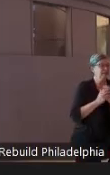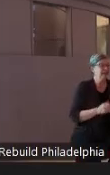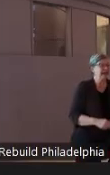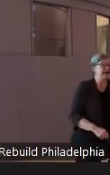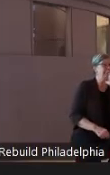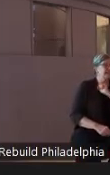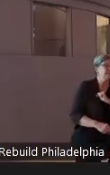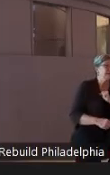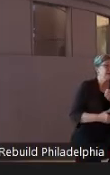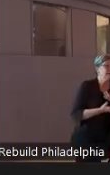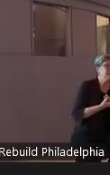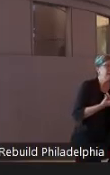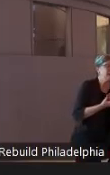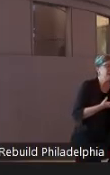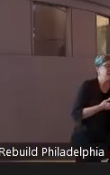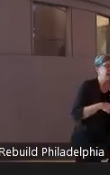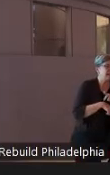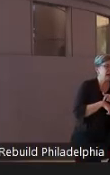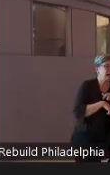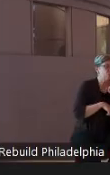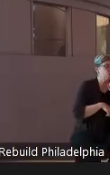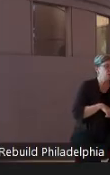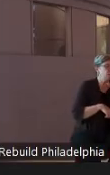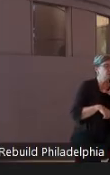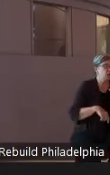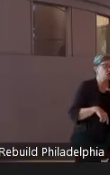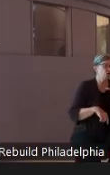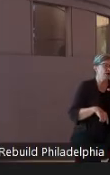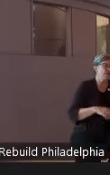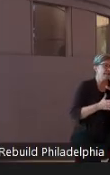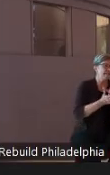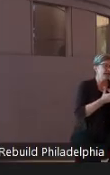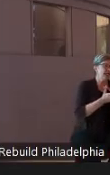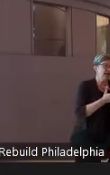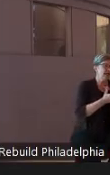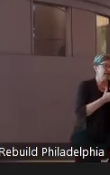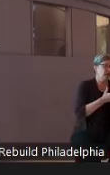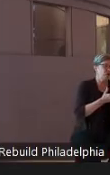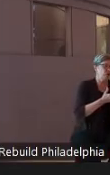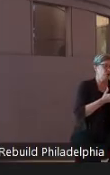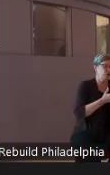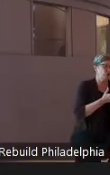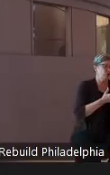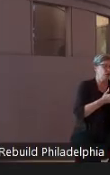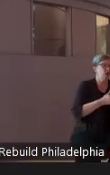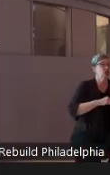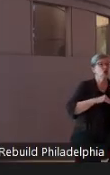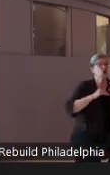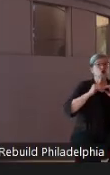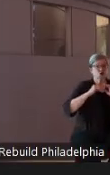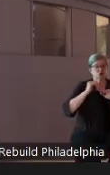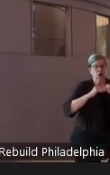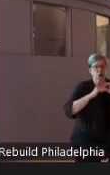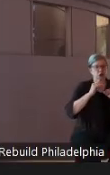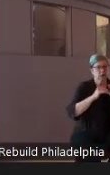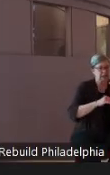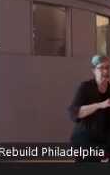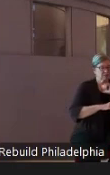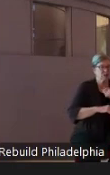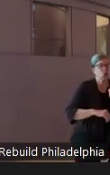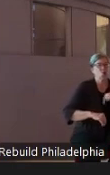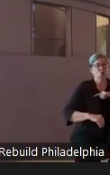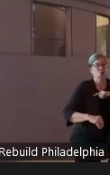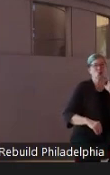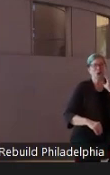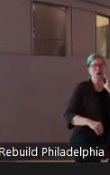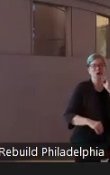estimate at that point in time was in the range of 35 million. The construction estimate, we realized we were going to